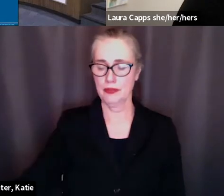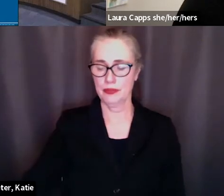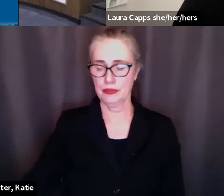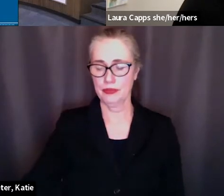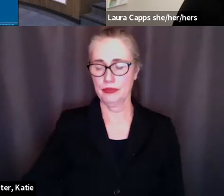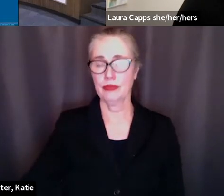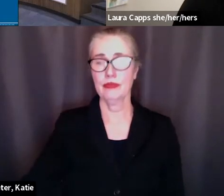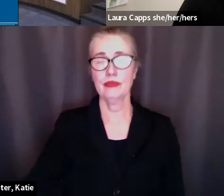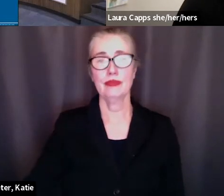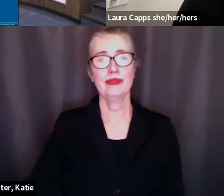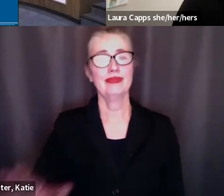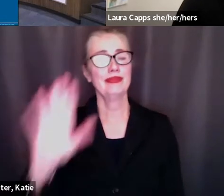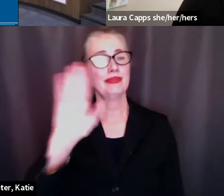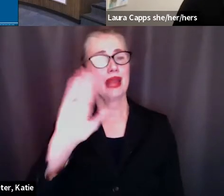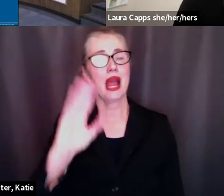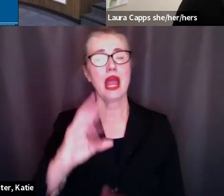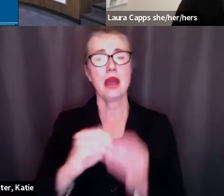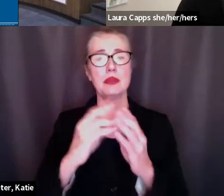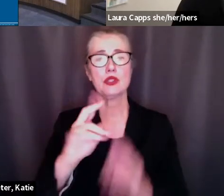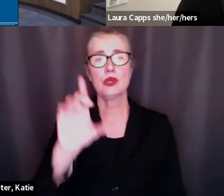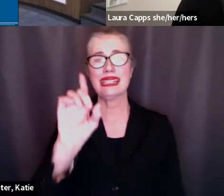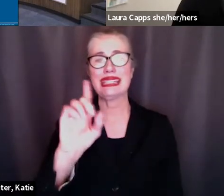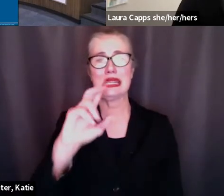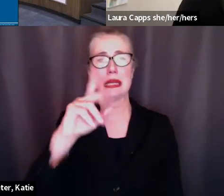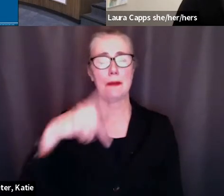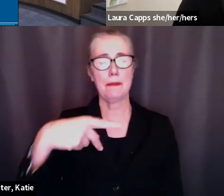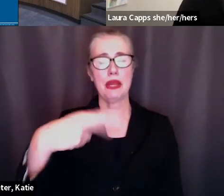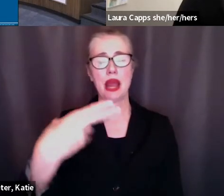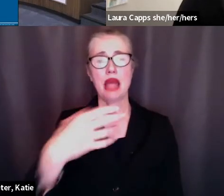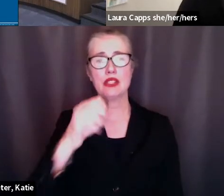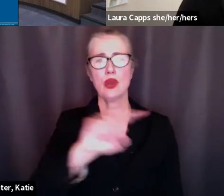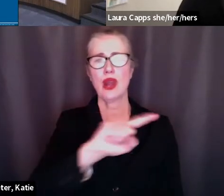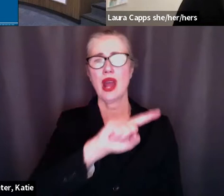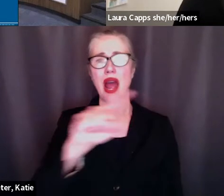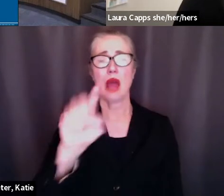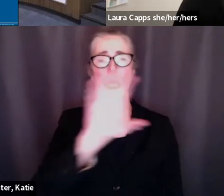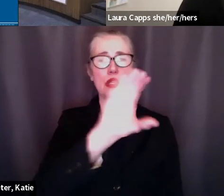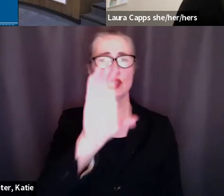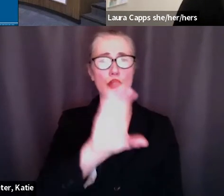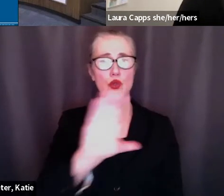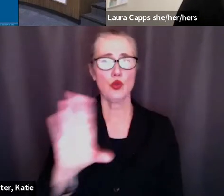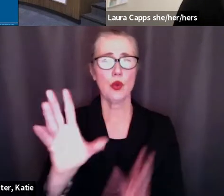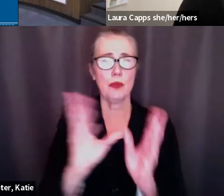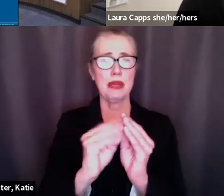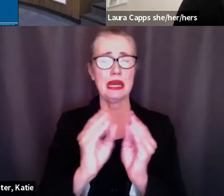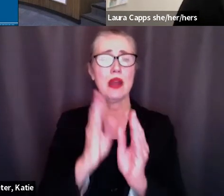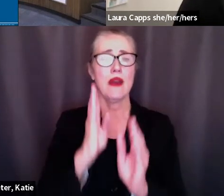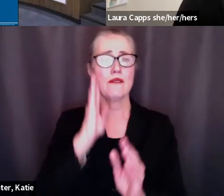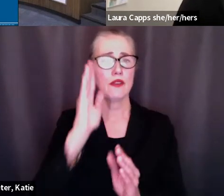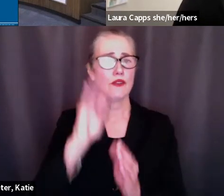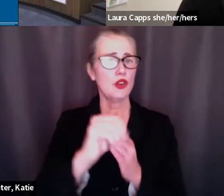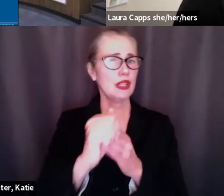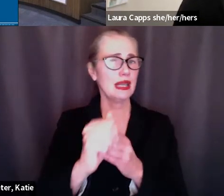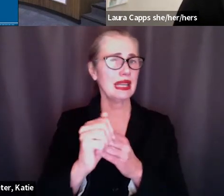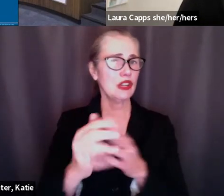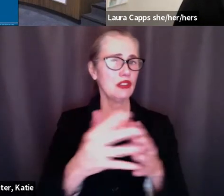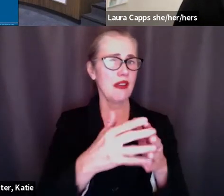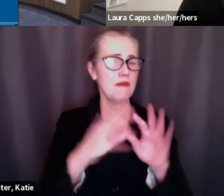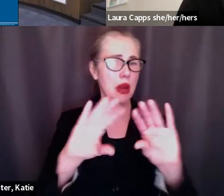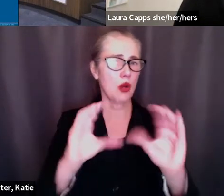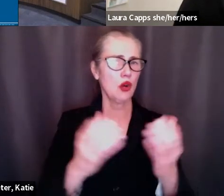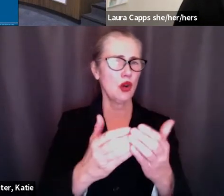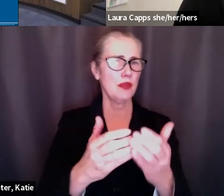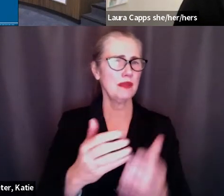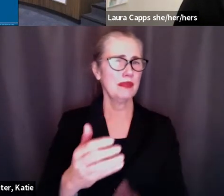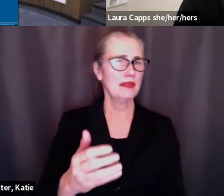hi i'm a student at dp and i attended the zoo meeting for future leaders of america it was very interesting because i felt like they were